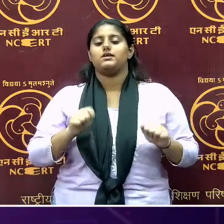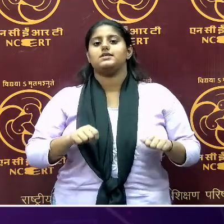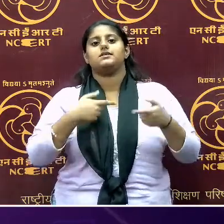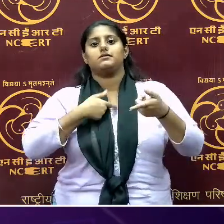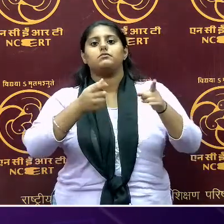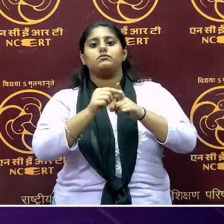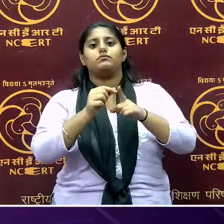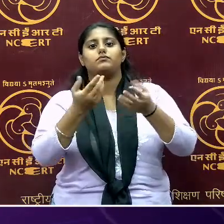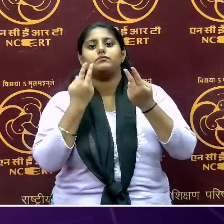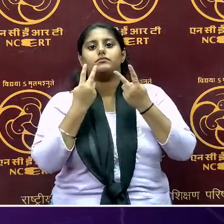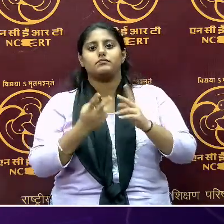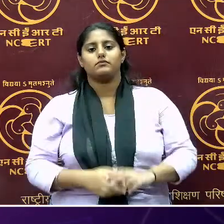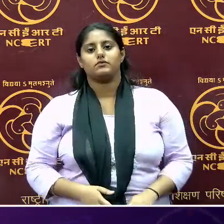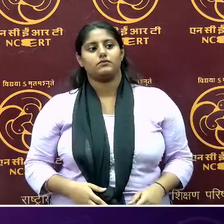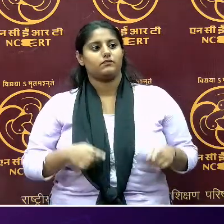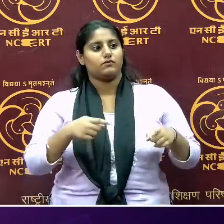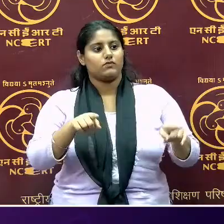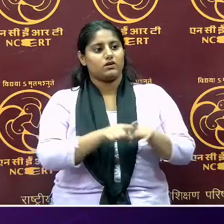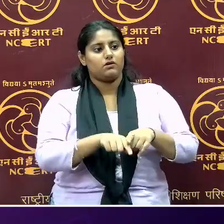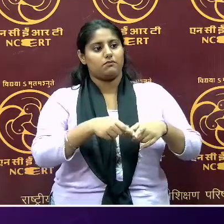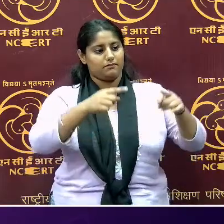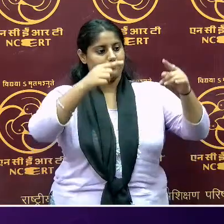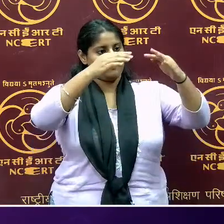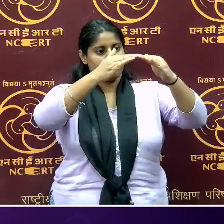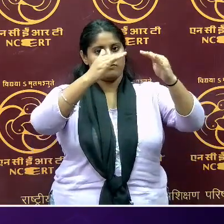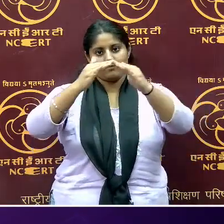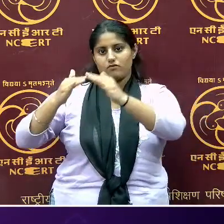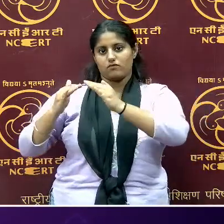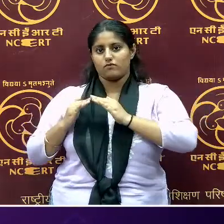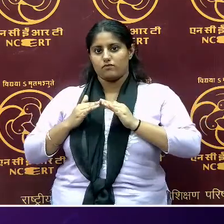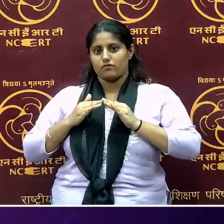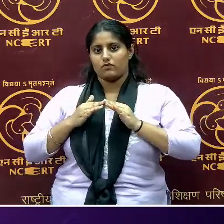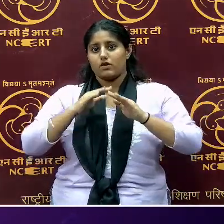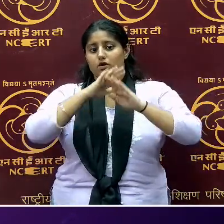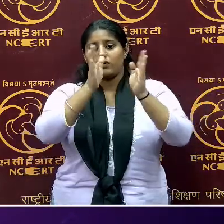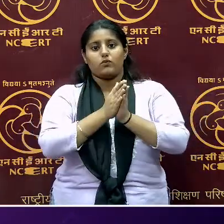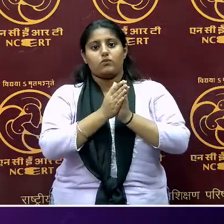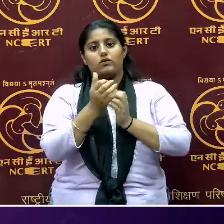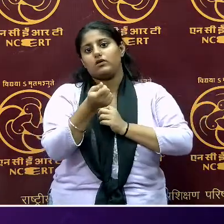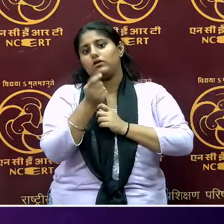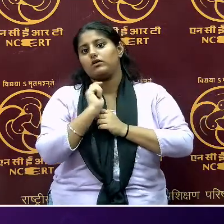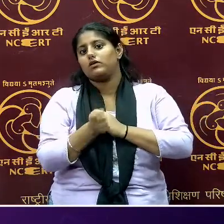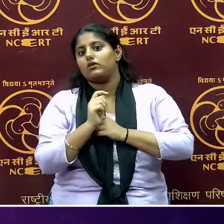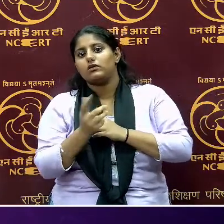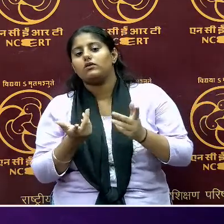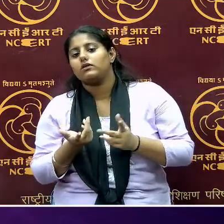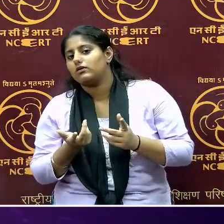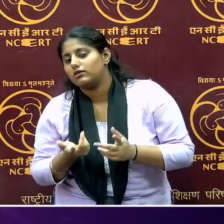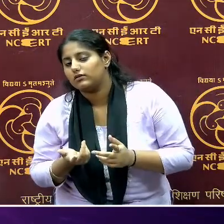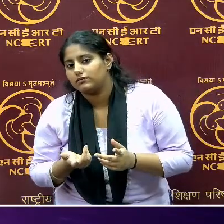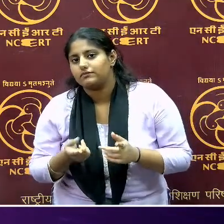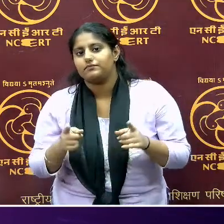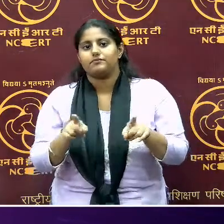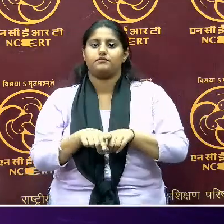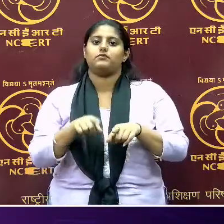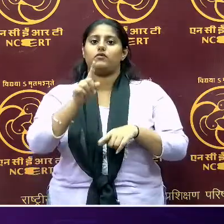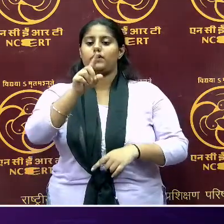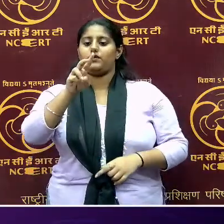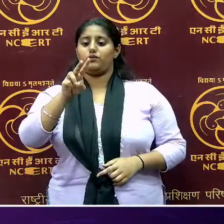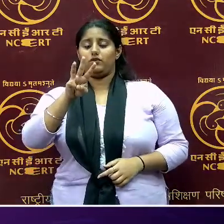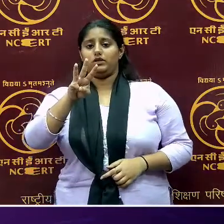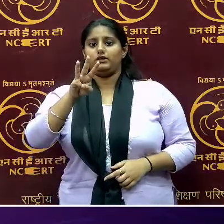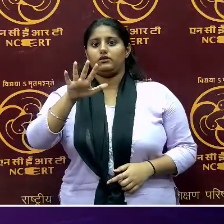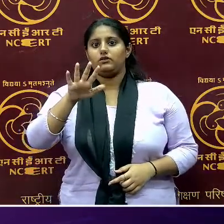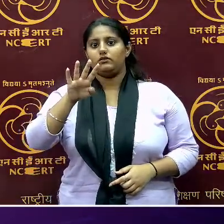the stable here. In this, see, there are how many horses this side? Let us see on each side. 1, 2, 3, 4, 5.